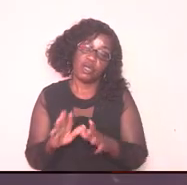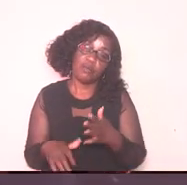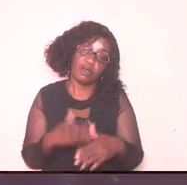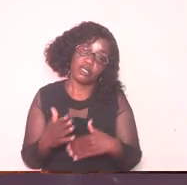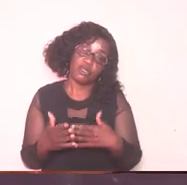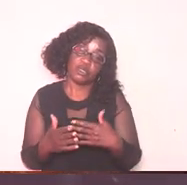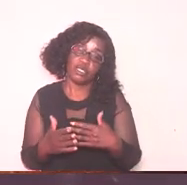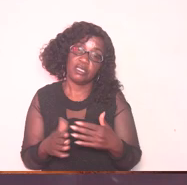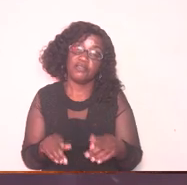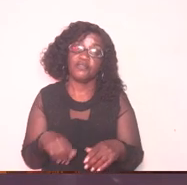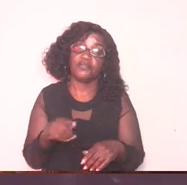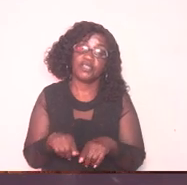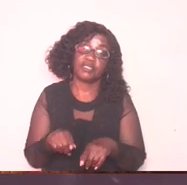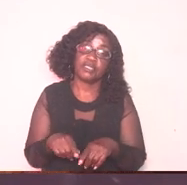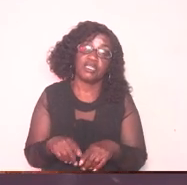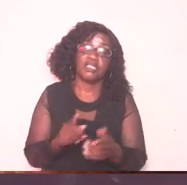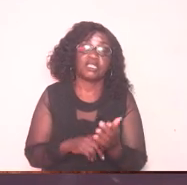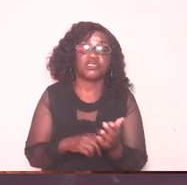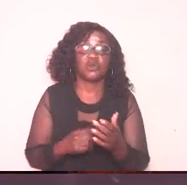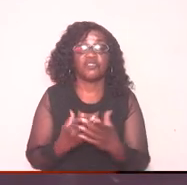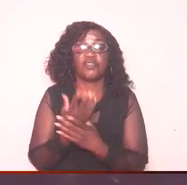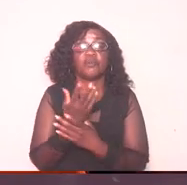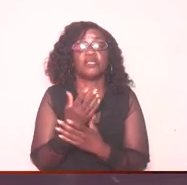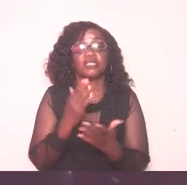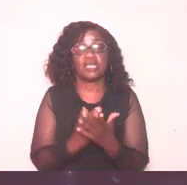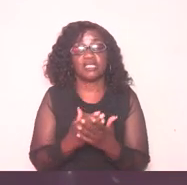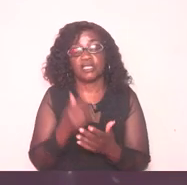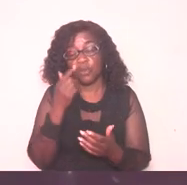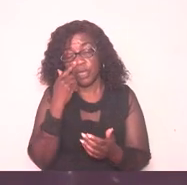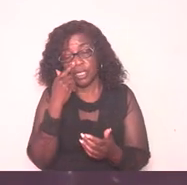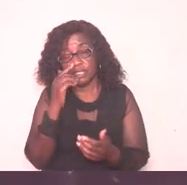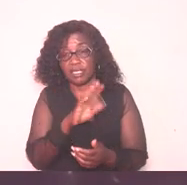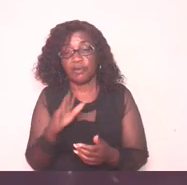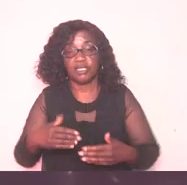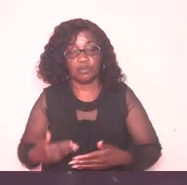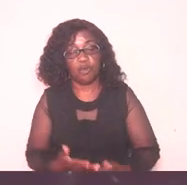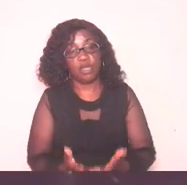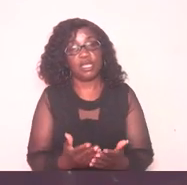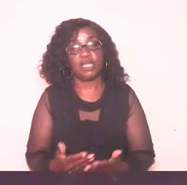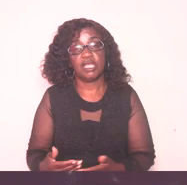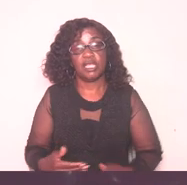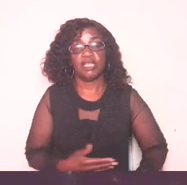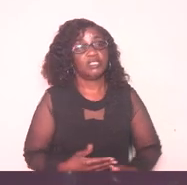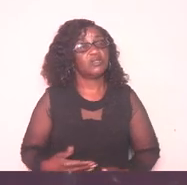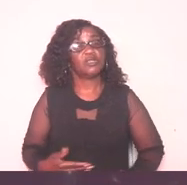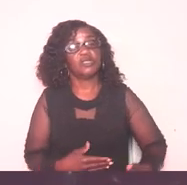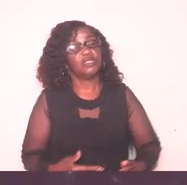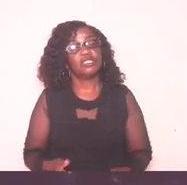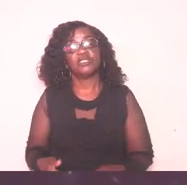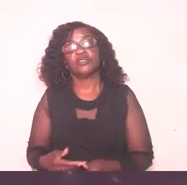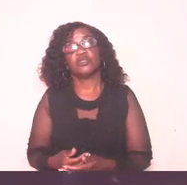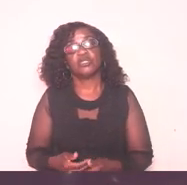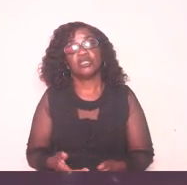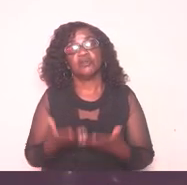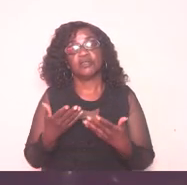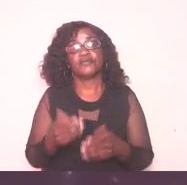today is the fact that sexual development starts at a young age, at infancy, when someone is born, from the phallic stage until they are ready to drive